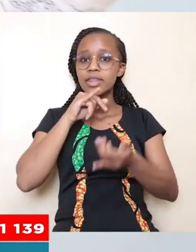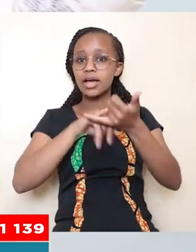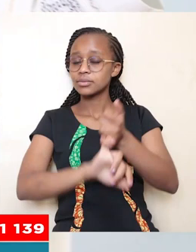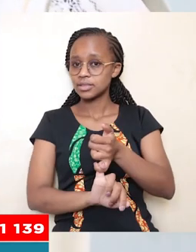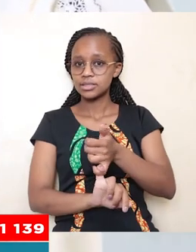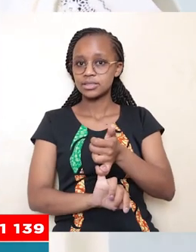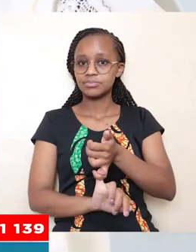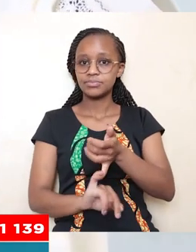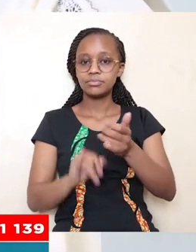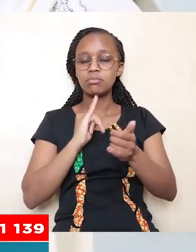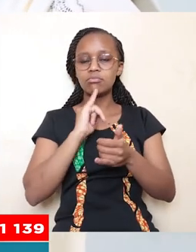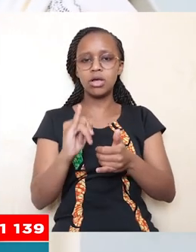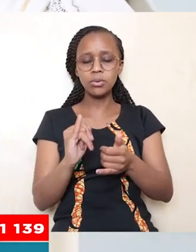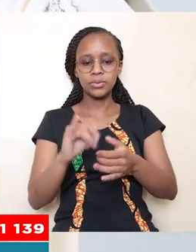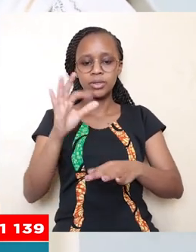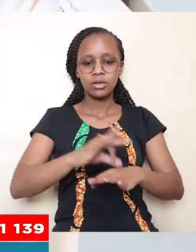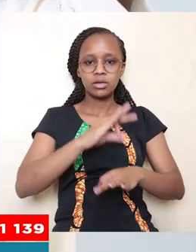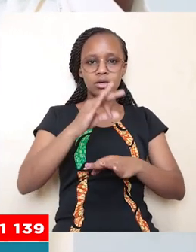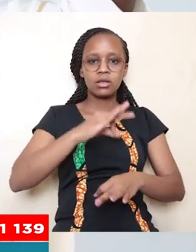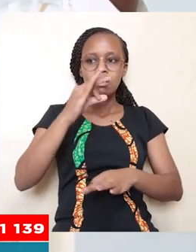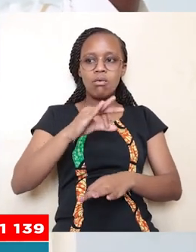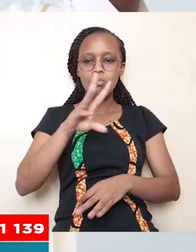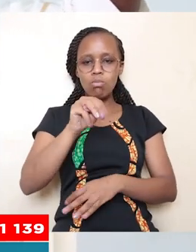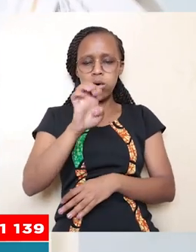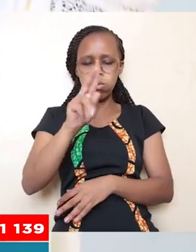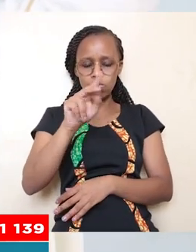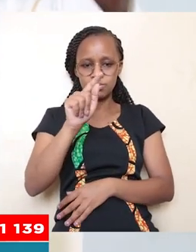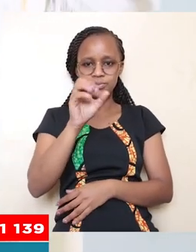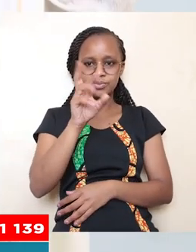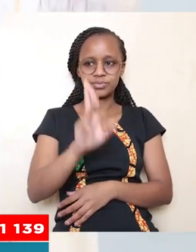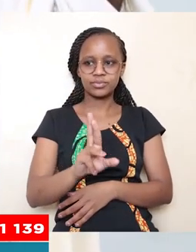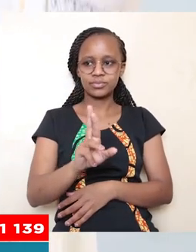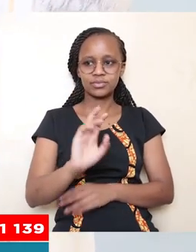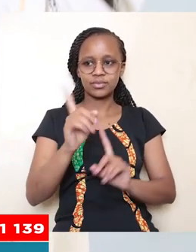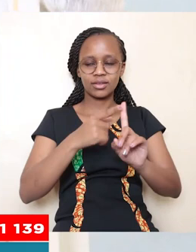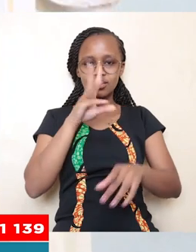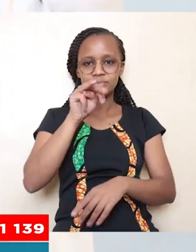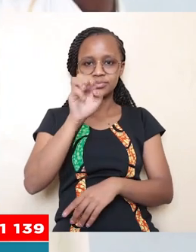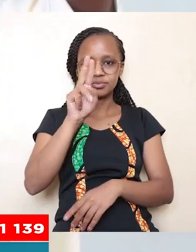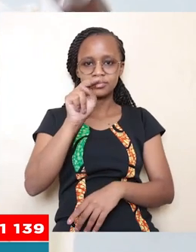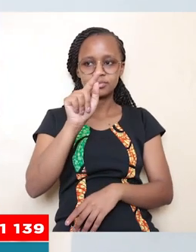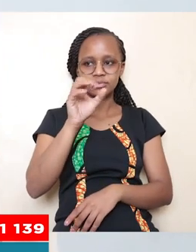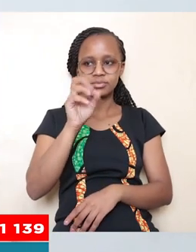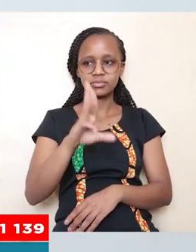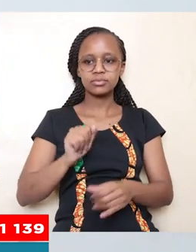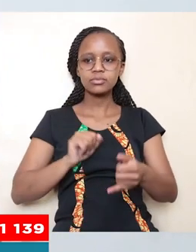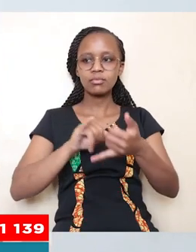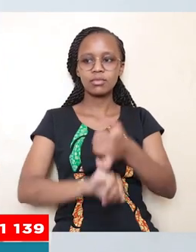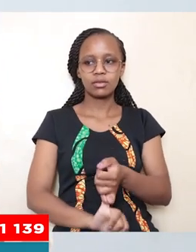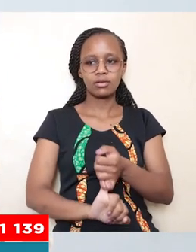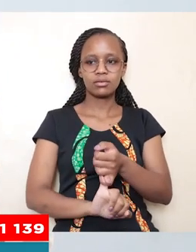husband is a spiritual mentor. The first spiritual mentor of the wife is the husband.